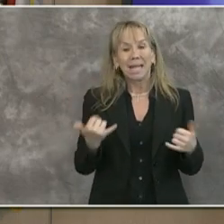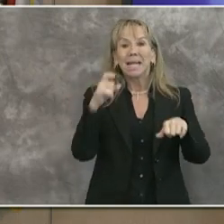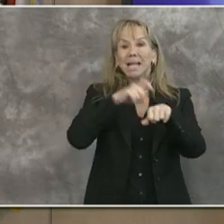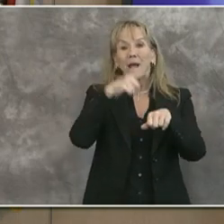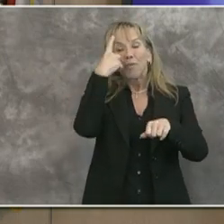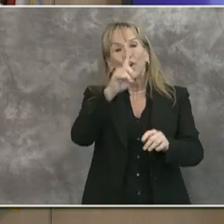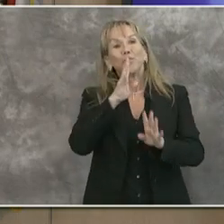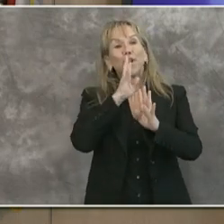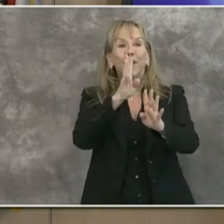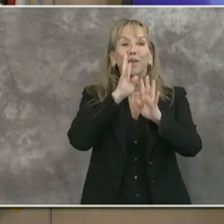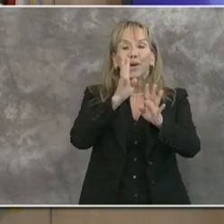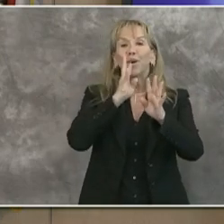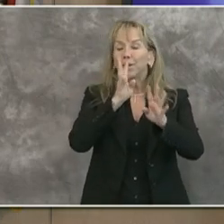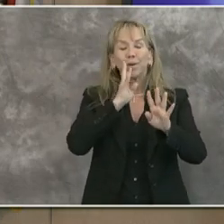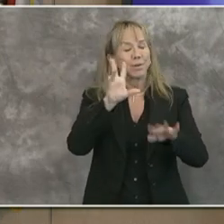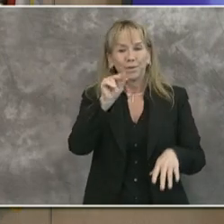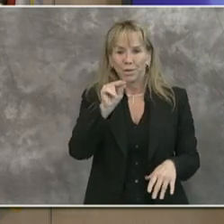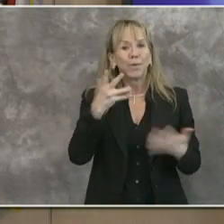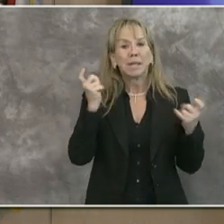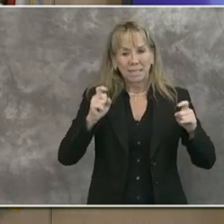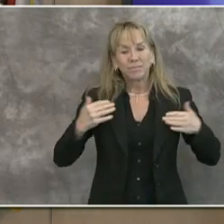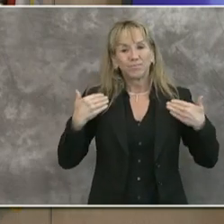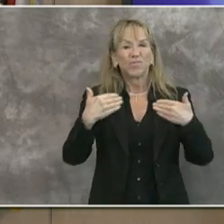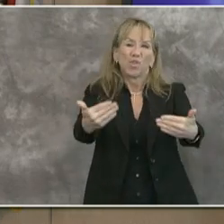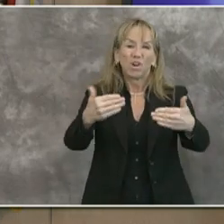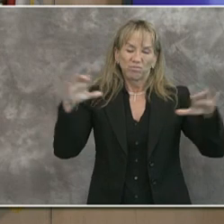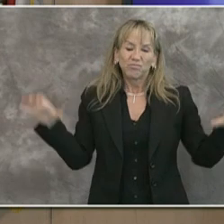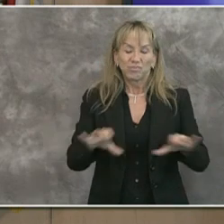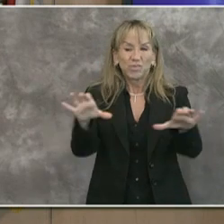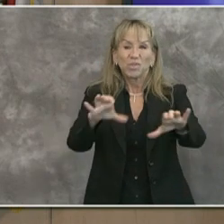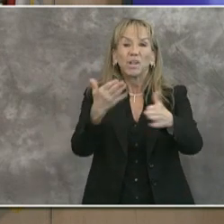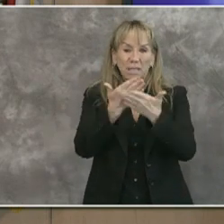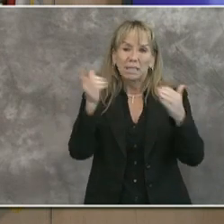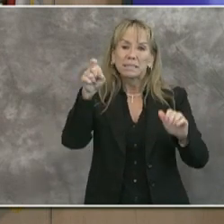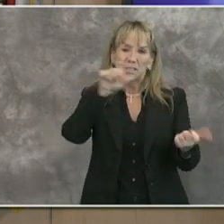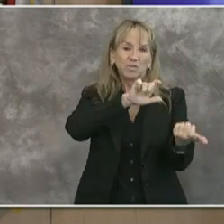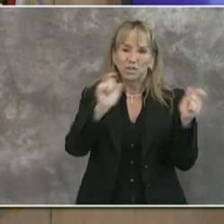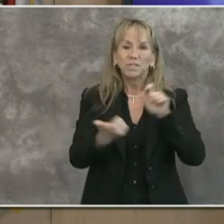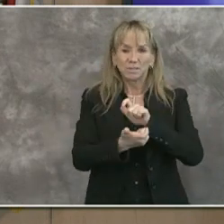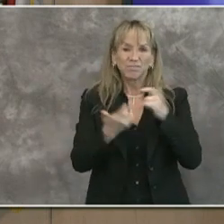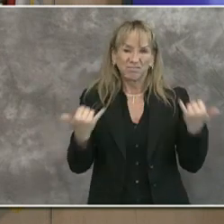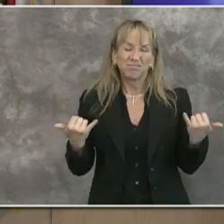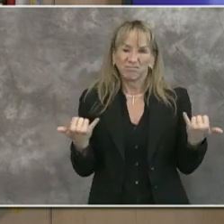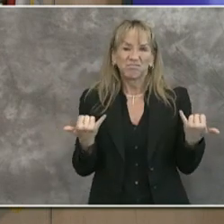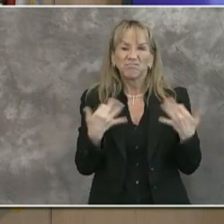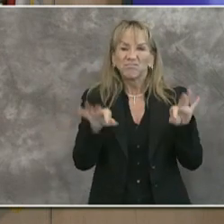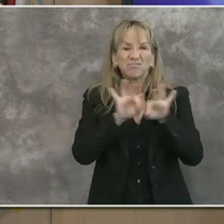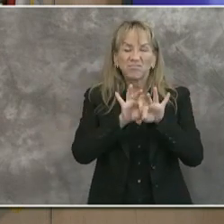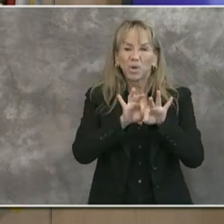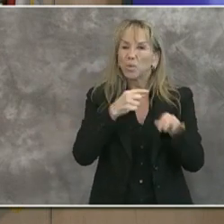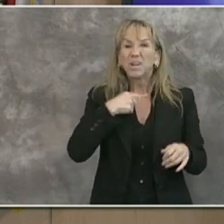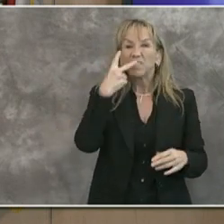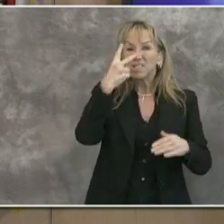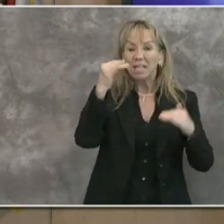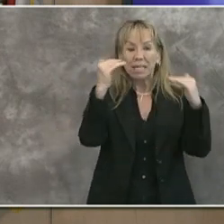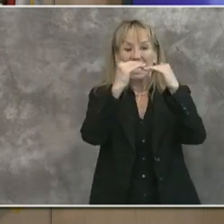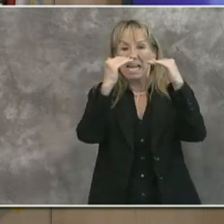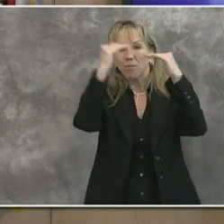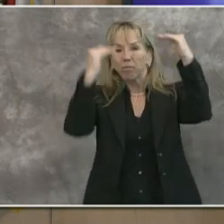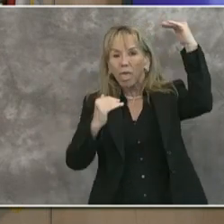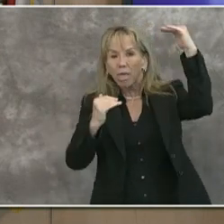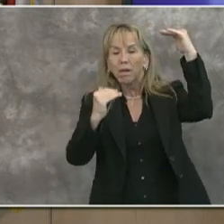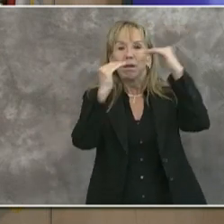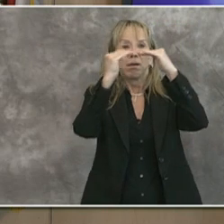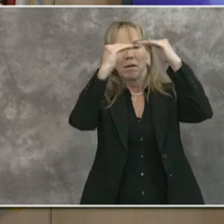lip service. We can't continue to wait. We need actions, and things need to change. We have seen these inequities and systematic racism